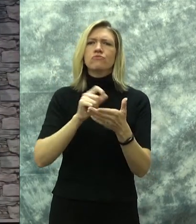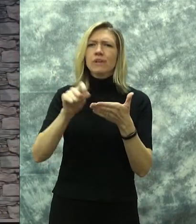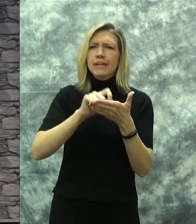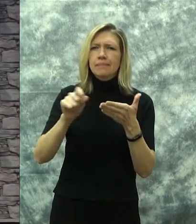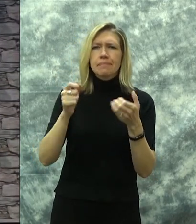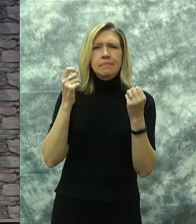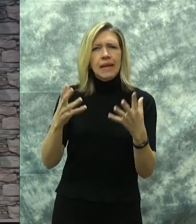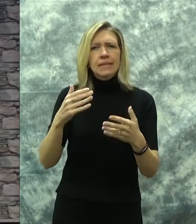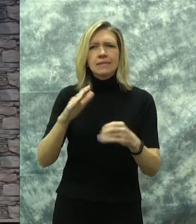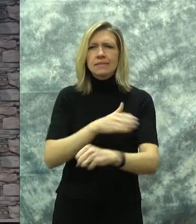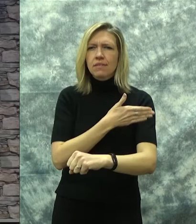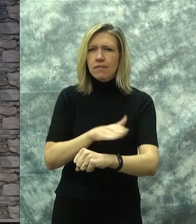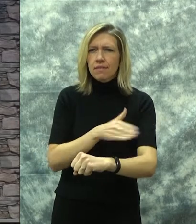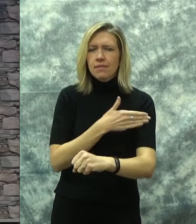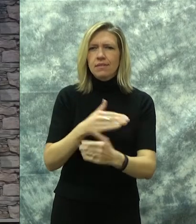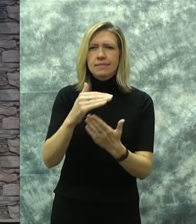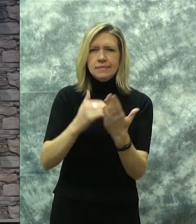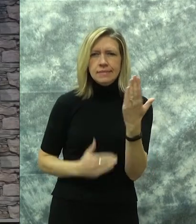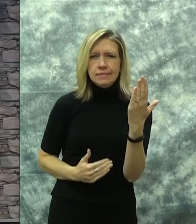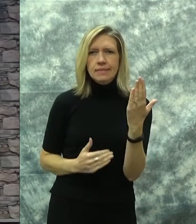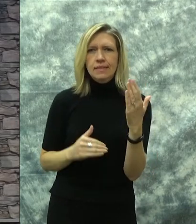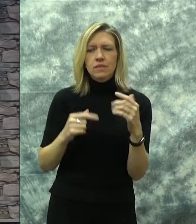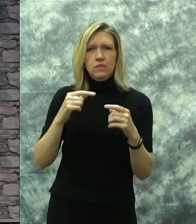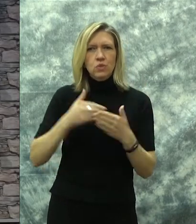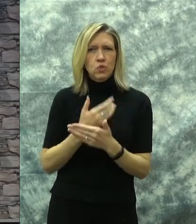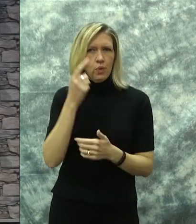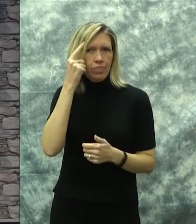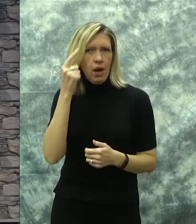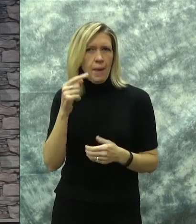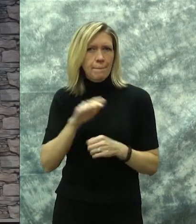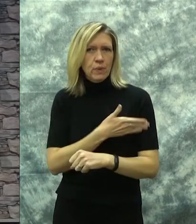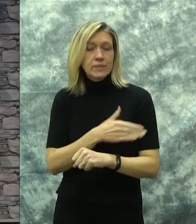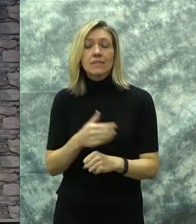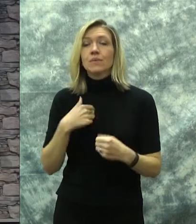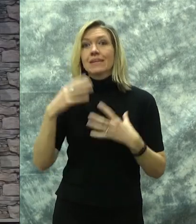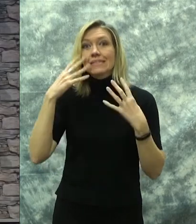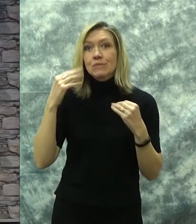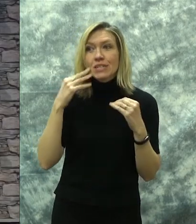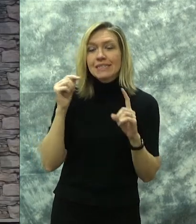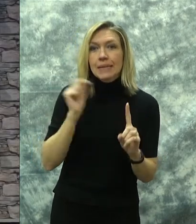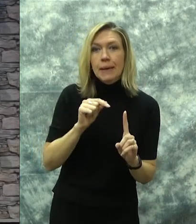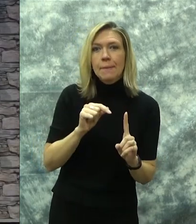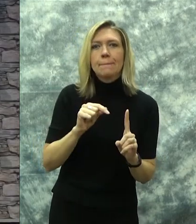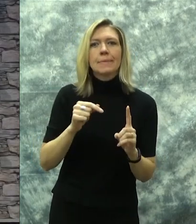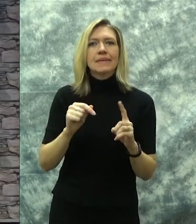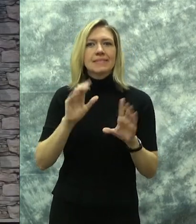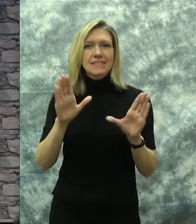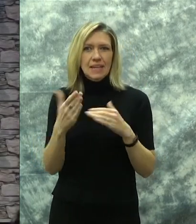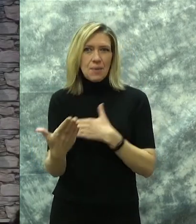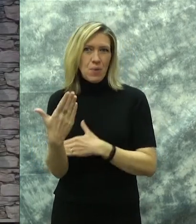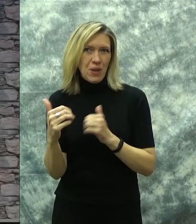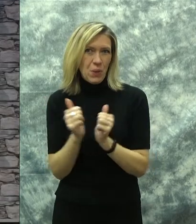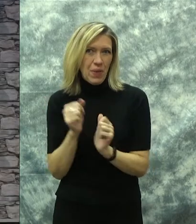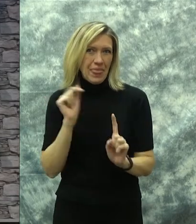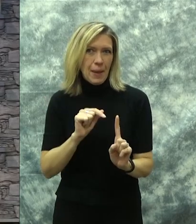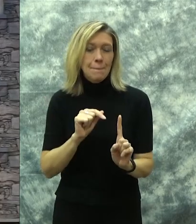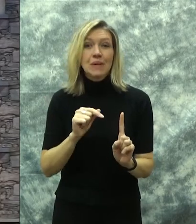to experience him and spend our Sunday morning with him this morning. So a little bit later, you'll get to welcome Daniel